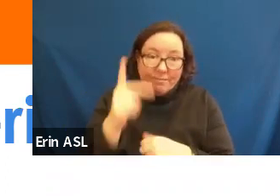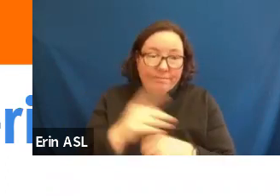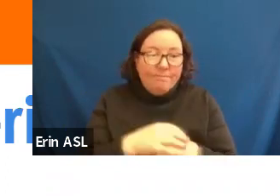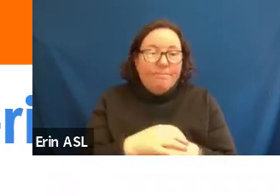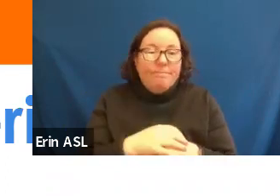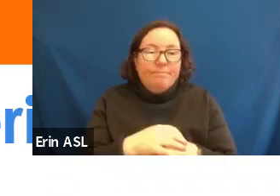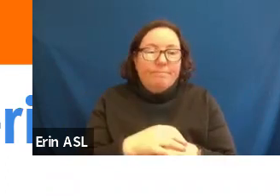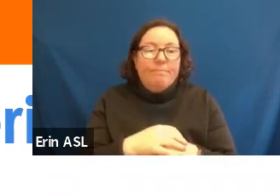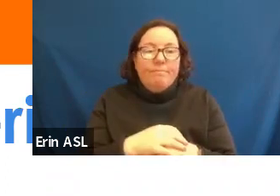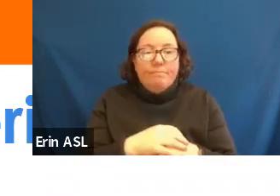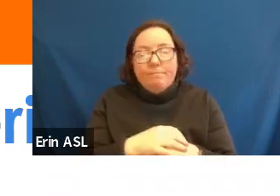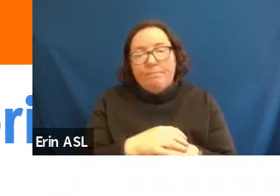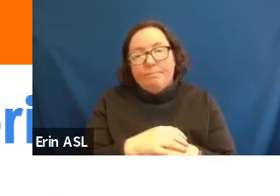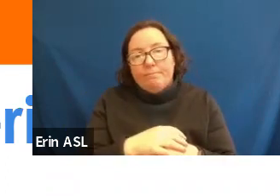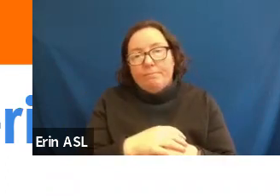our upcoming meeting.